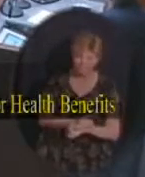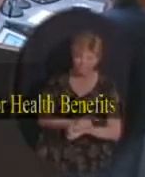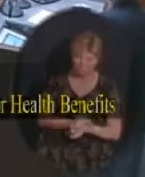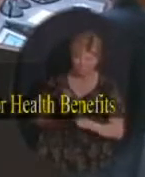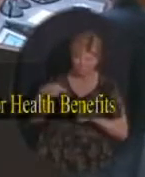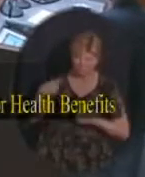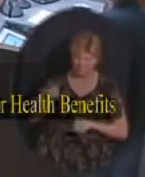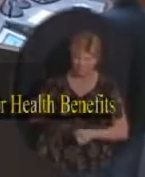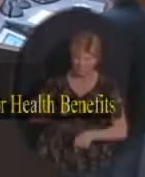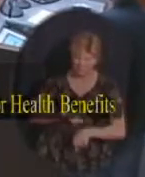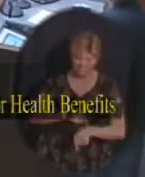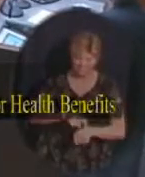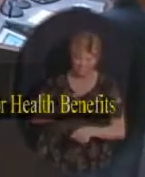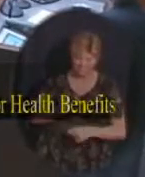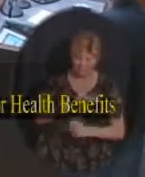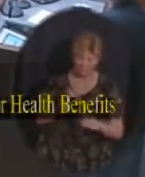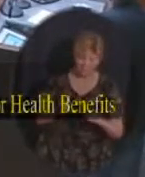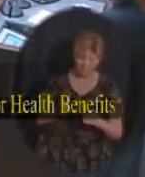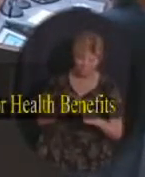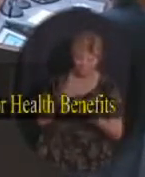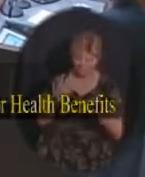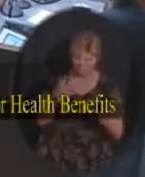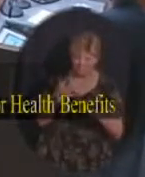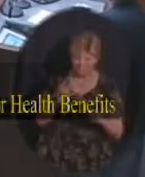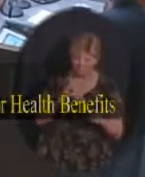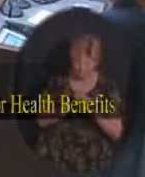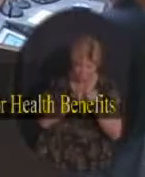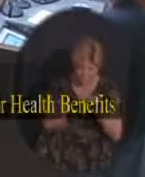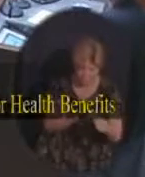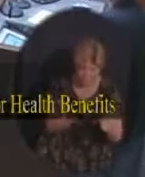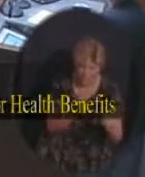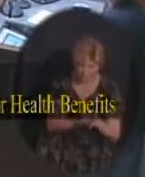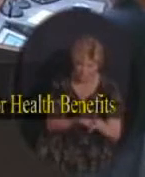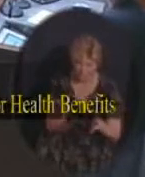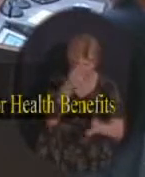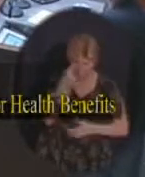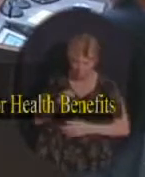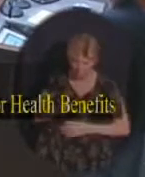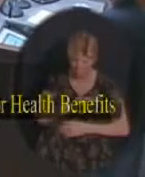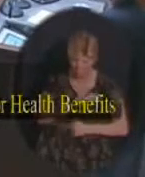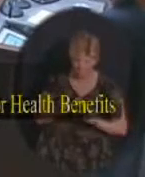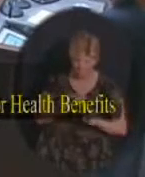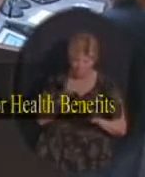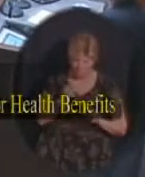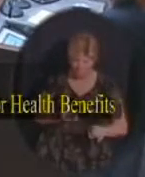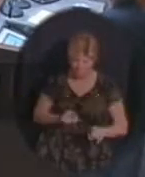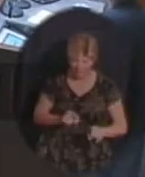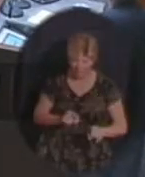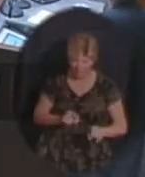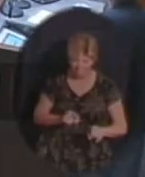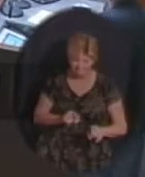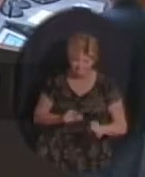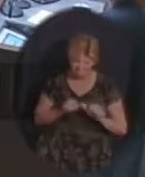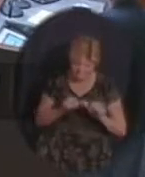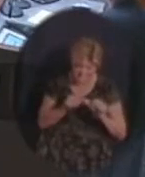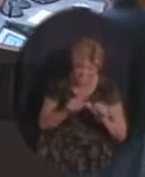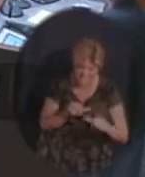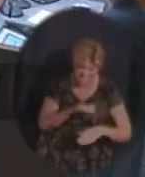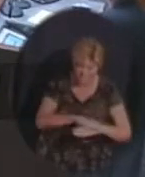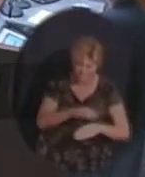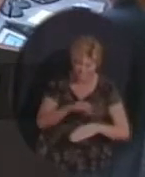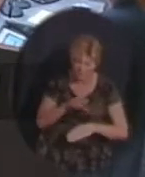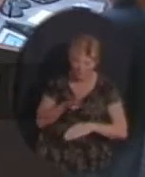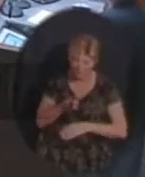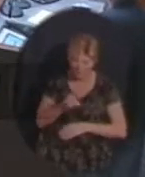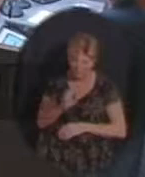that for us to even consider not going the broker route would be very difficult for us to manage all that's part of this big